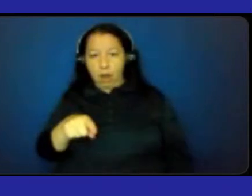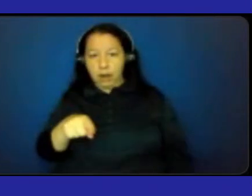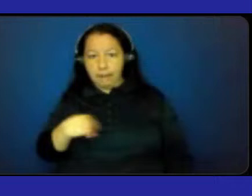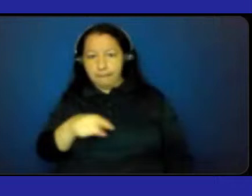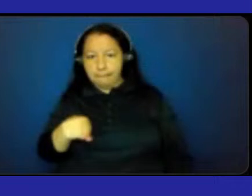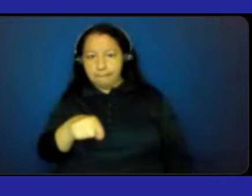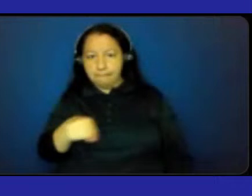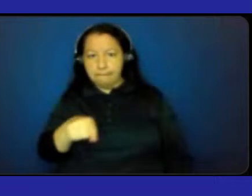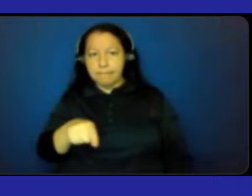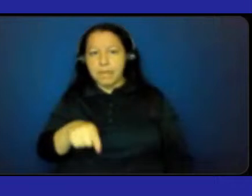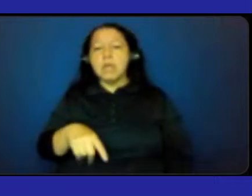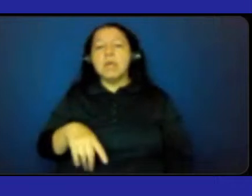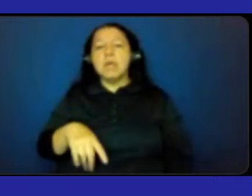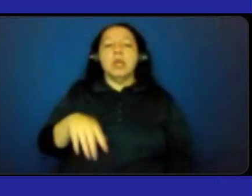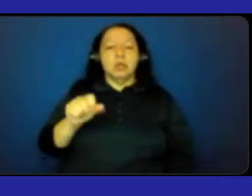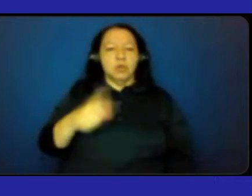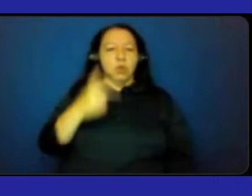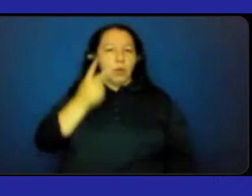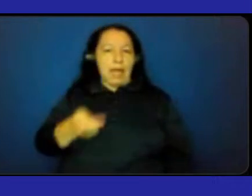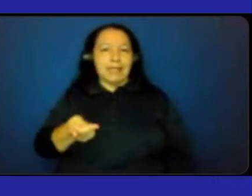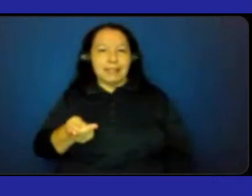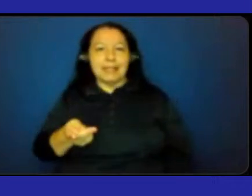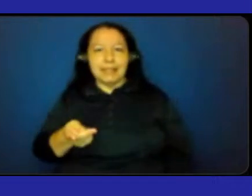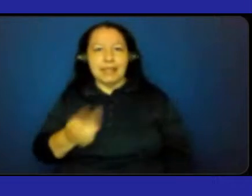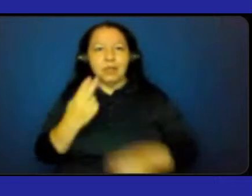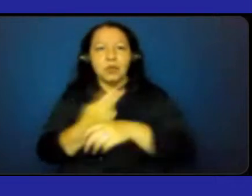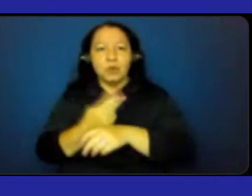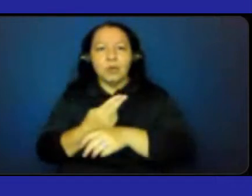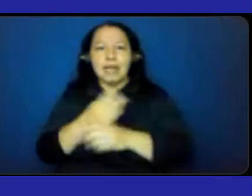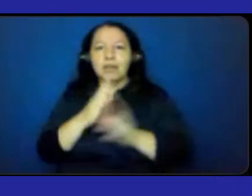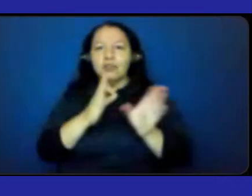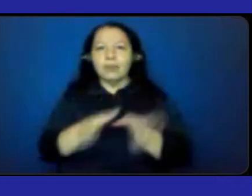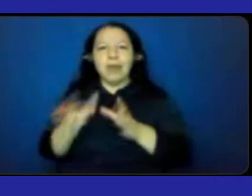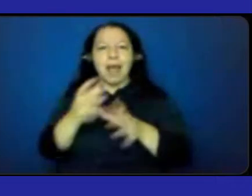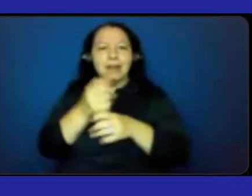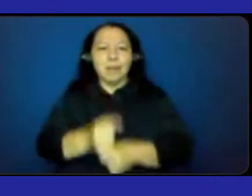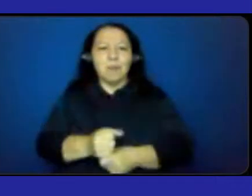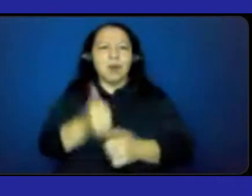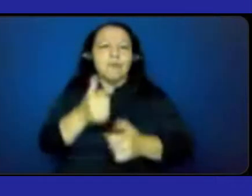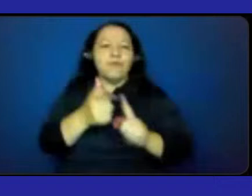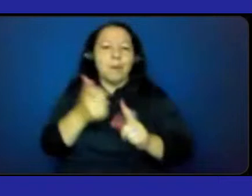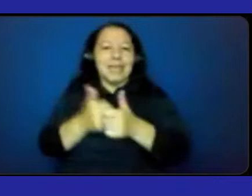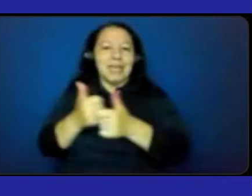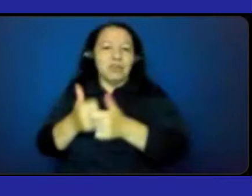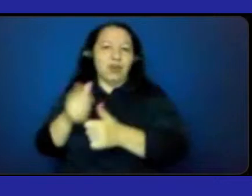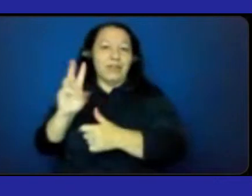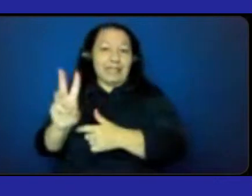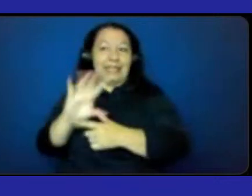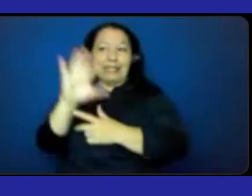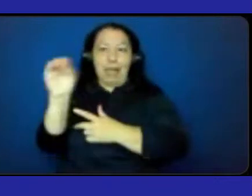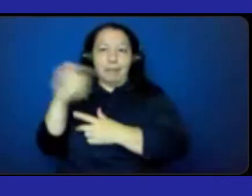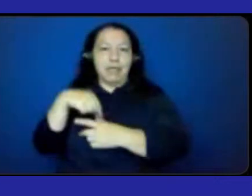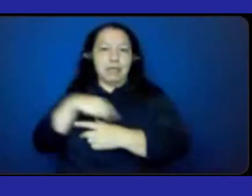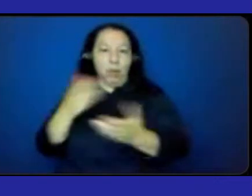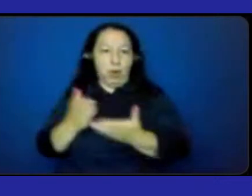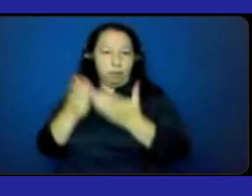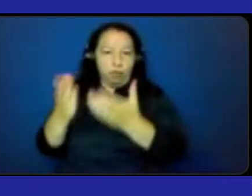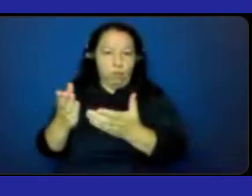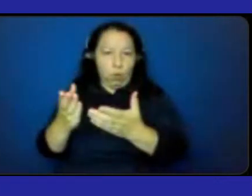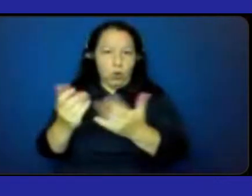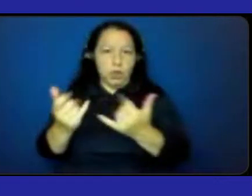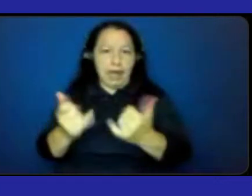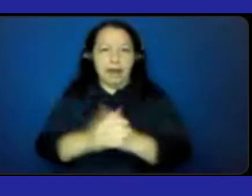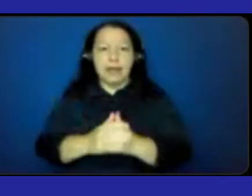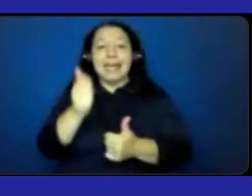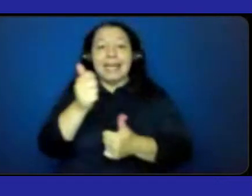on the bottom, we can see the utilization plan summary from each of the 6 vendors that we're putting forward here. Each of them have at least